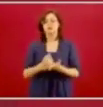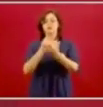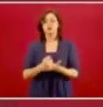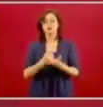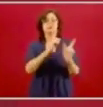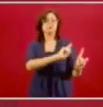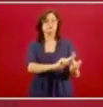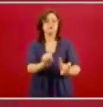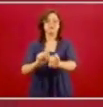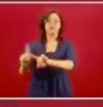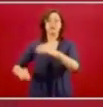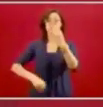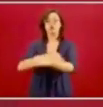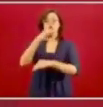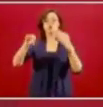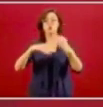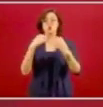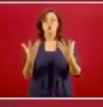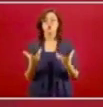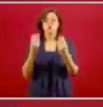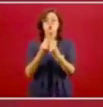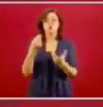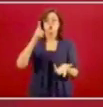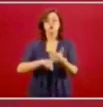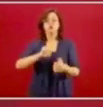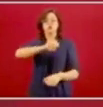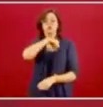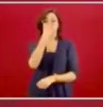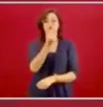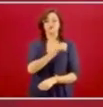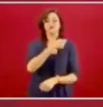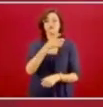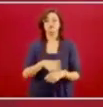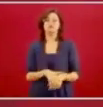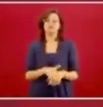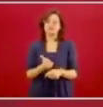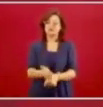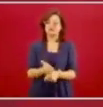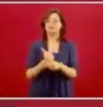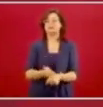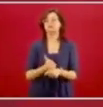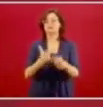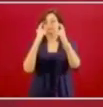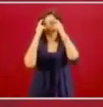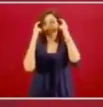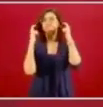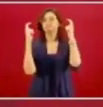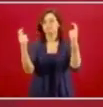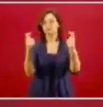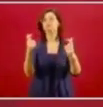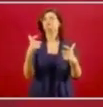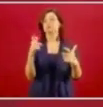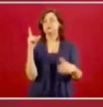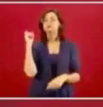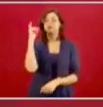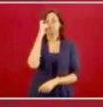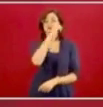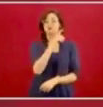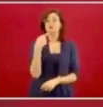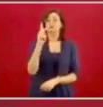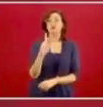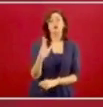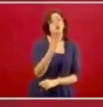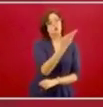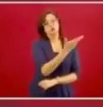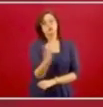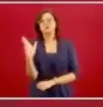chemists, therapists, all of you who work in the health sector are going to be under a lot of stress dealing with a